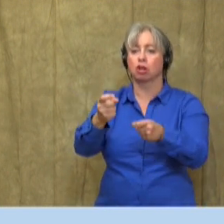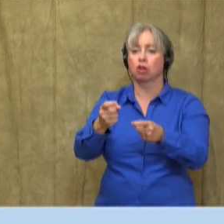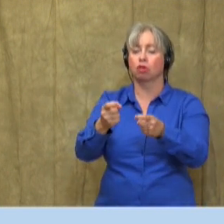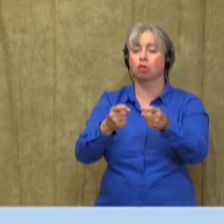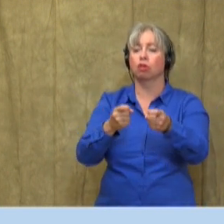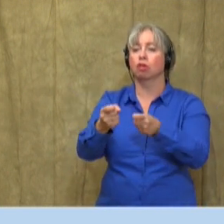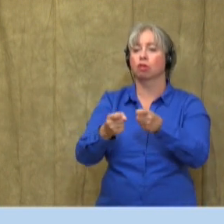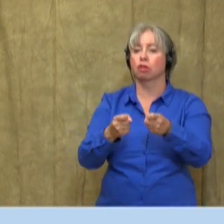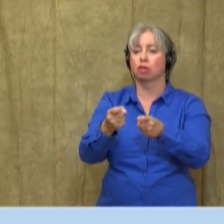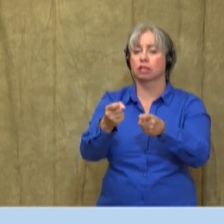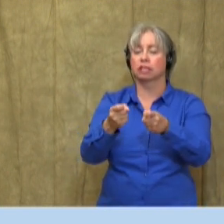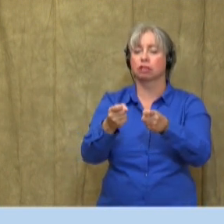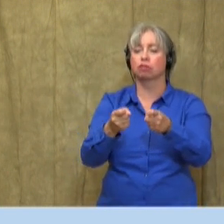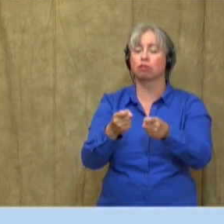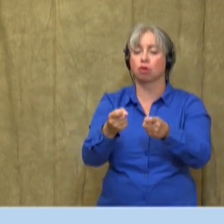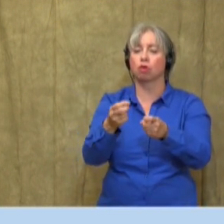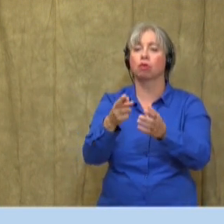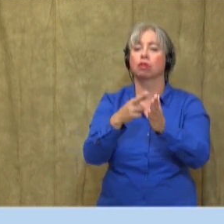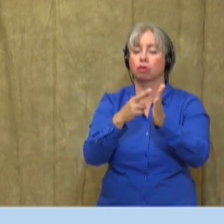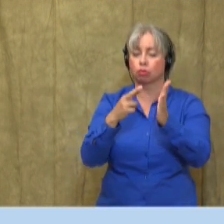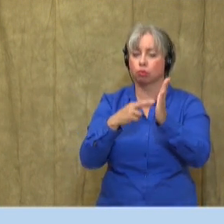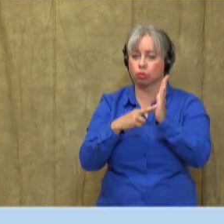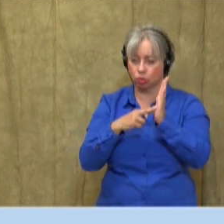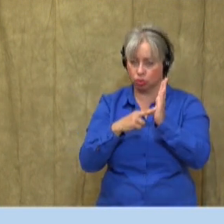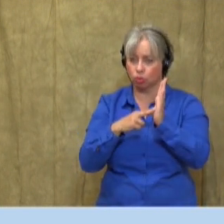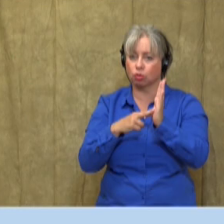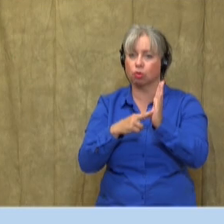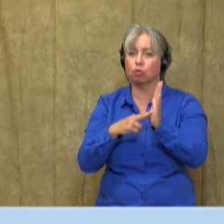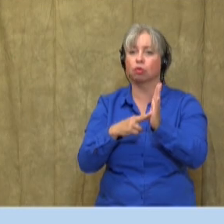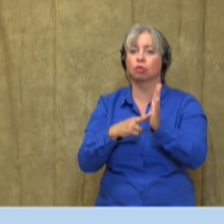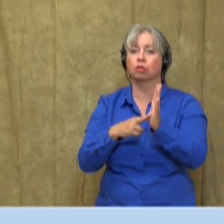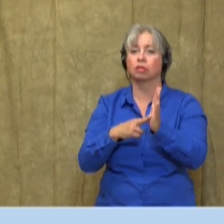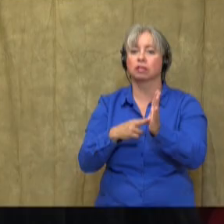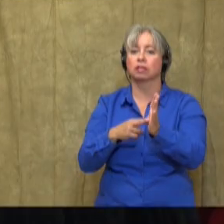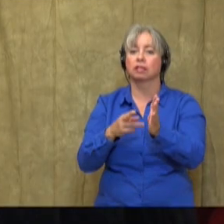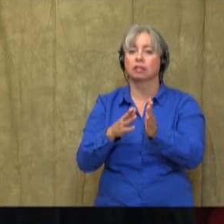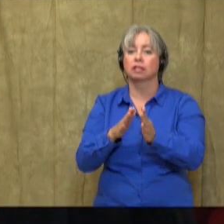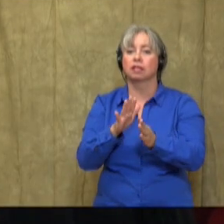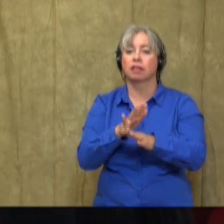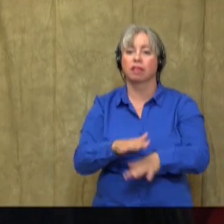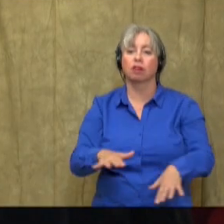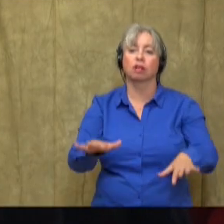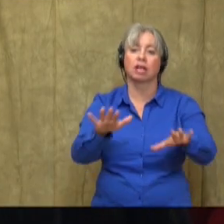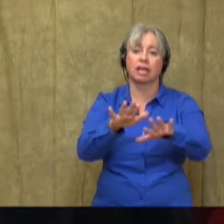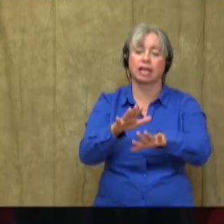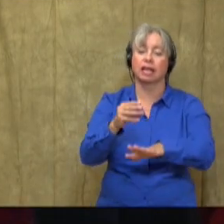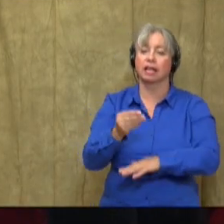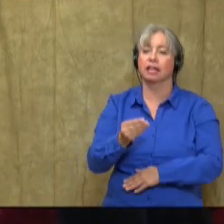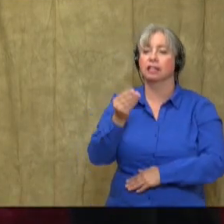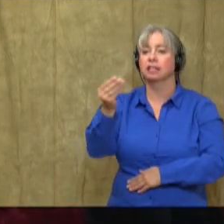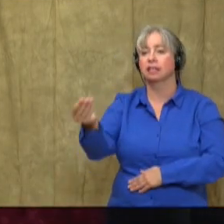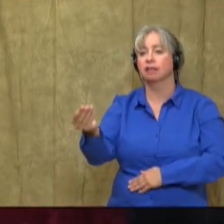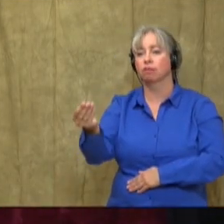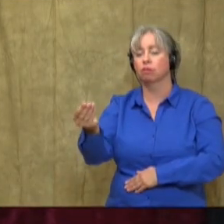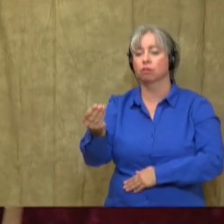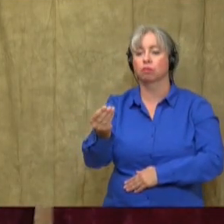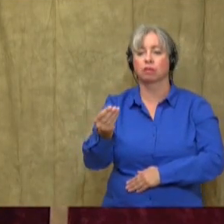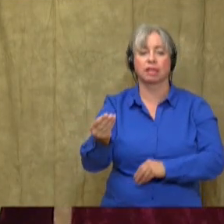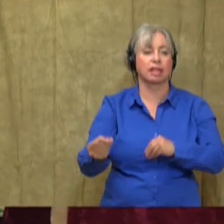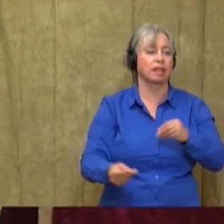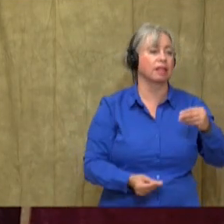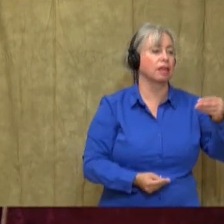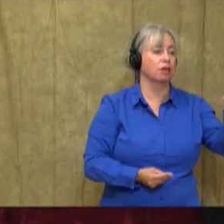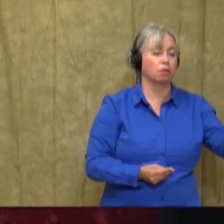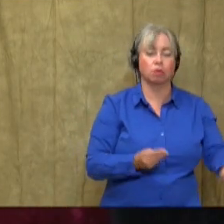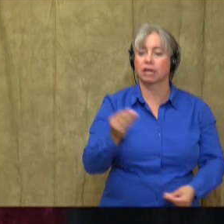primarily controlled all of Europe and all of its land. But then they would give some of their land to different lords and vassals that were